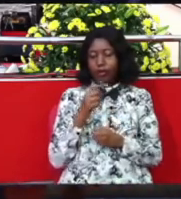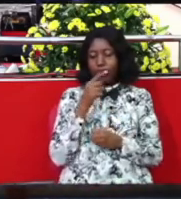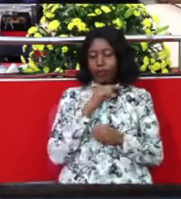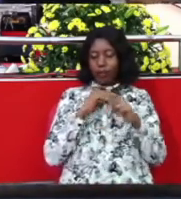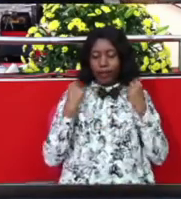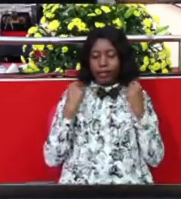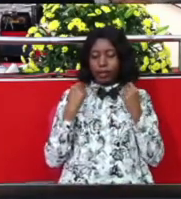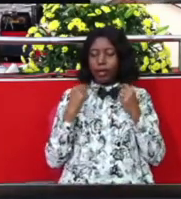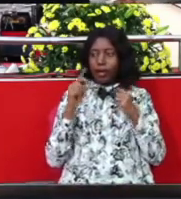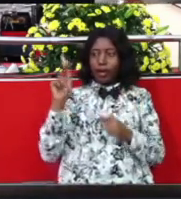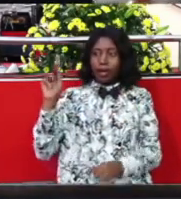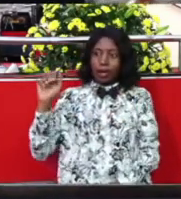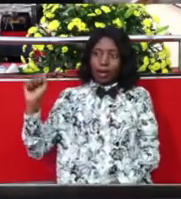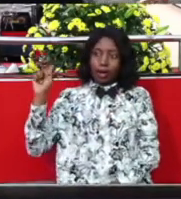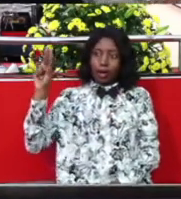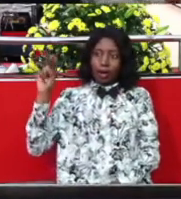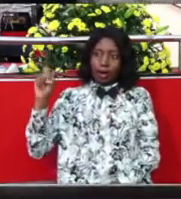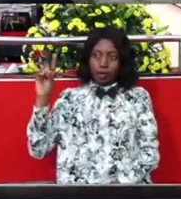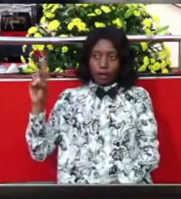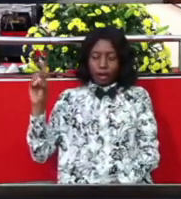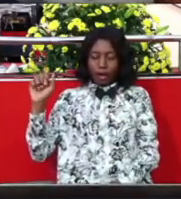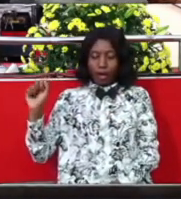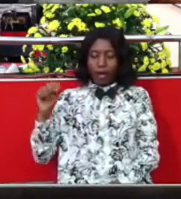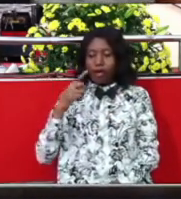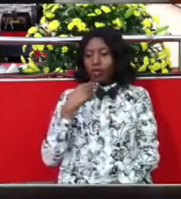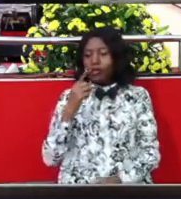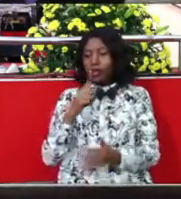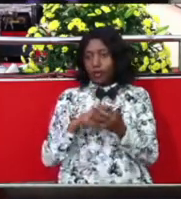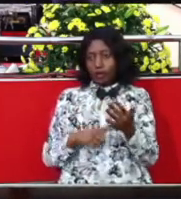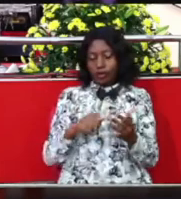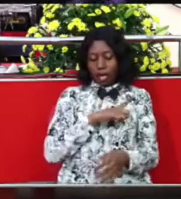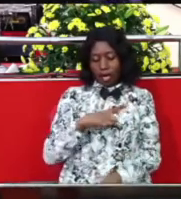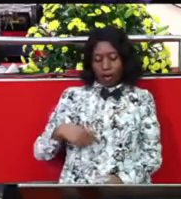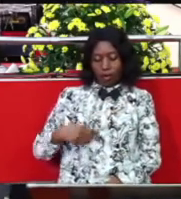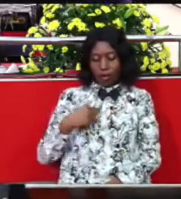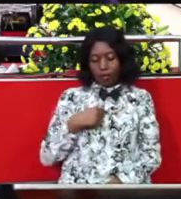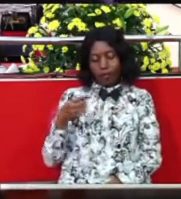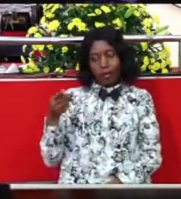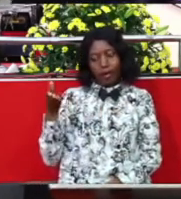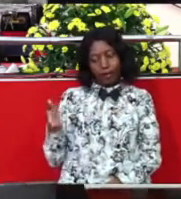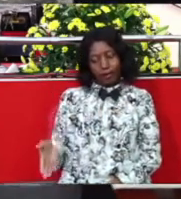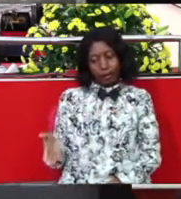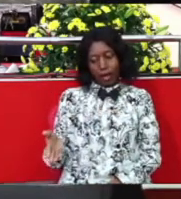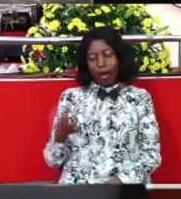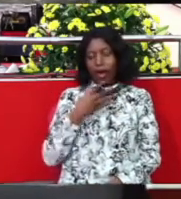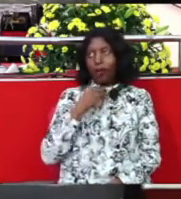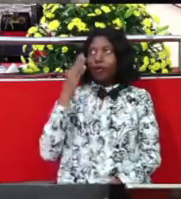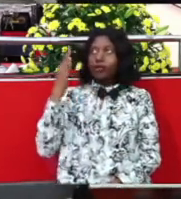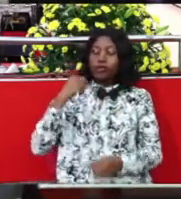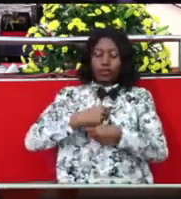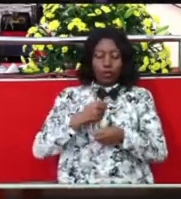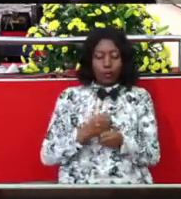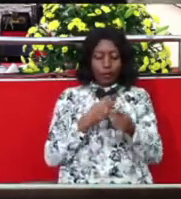am. Unamwambia Mungu, Mungu niko hapa. I want you to make my heart your dwelling place. Ningalipenda ukaweze kufanya moyo